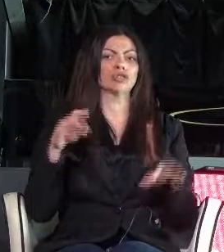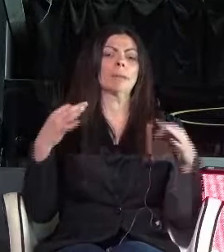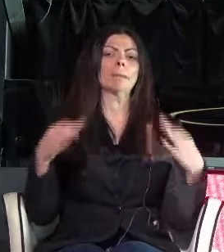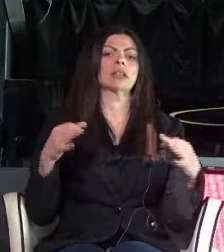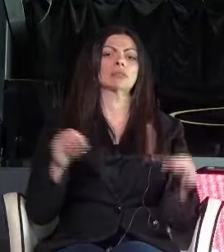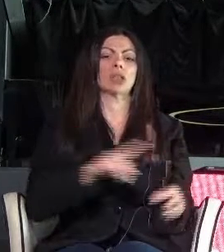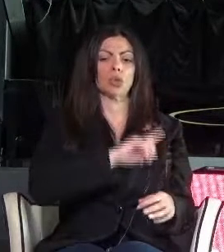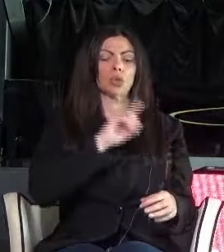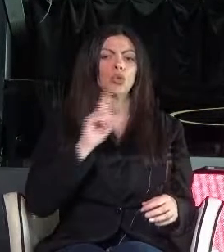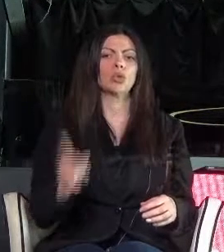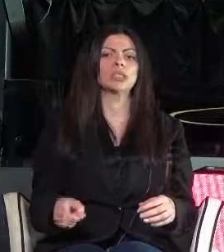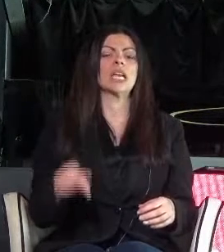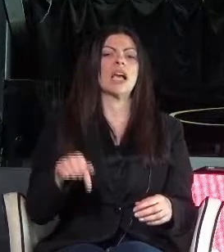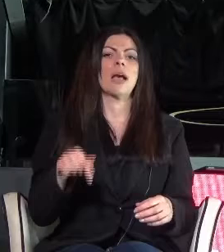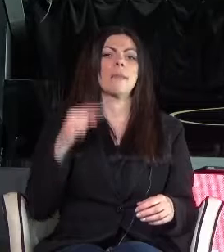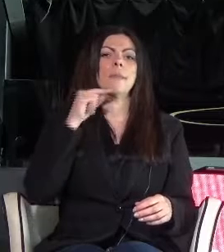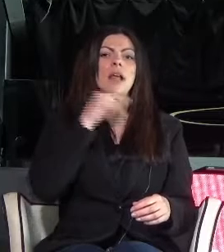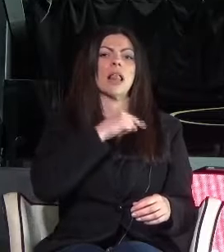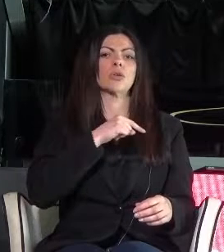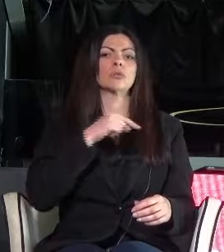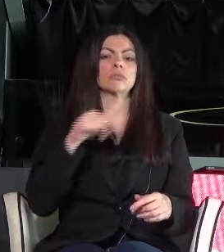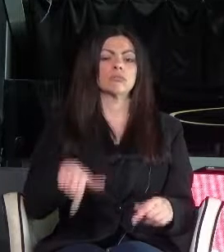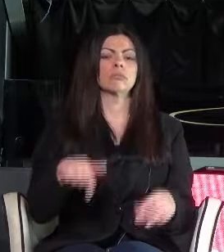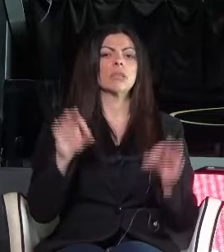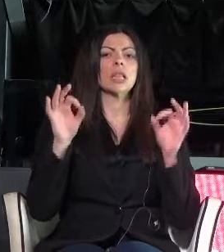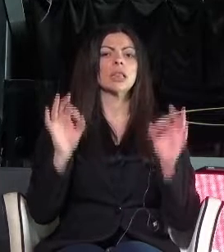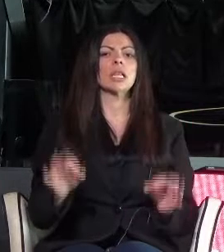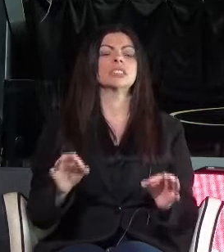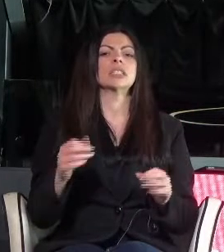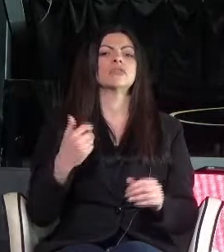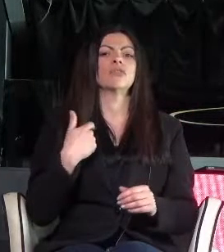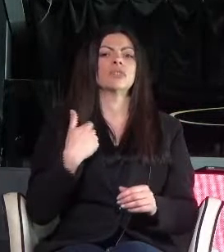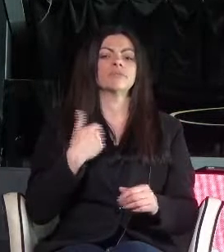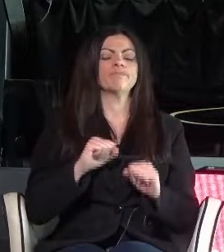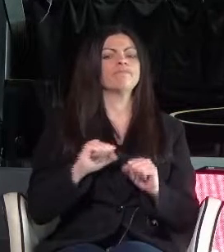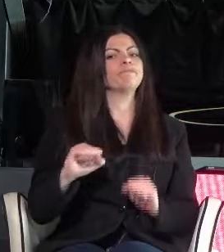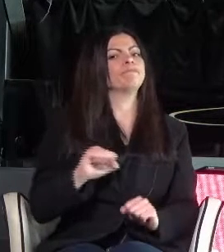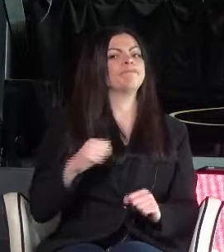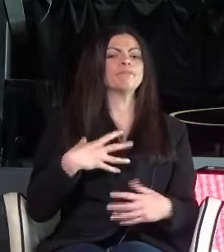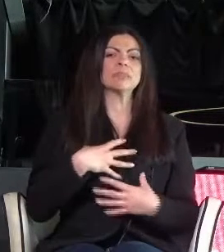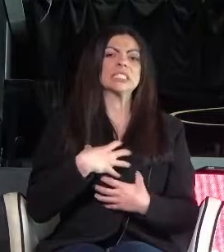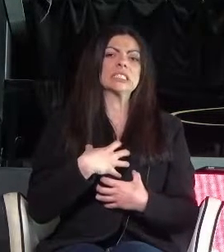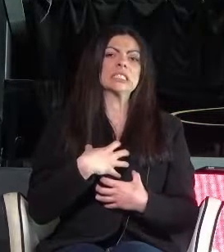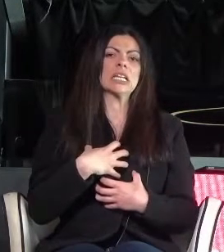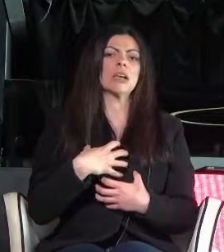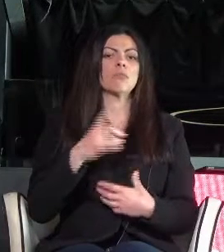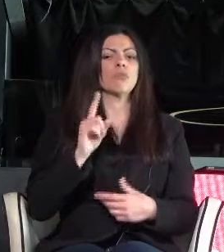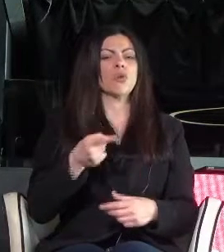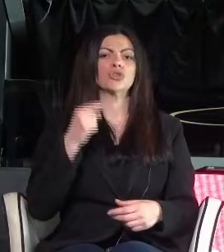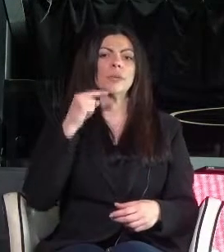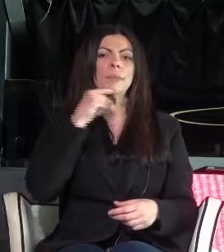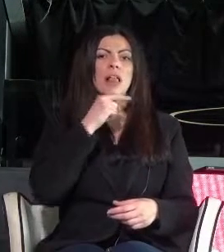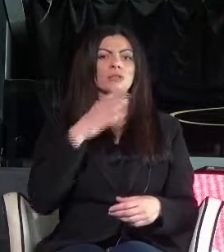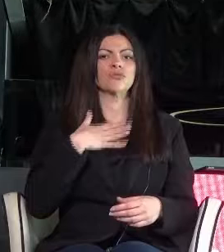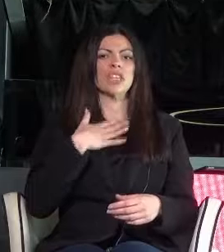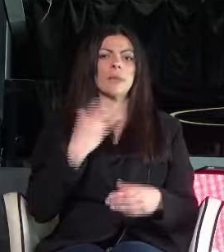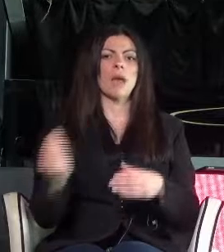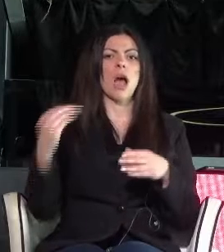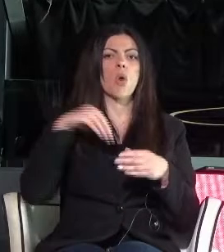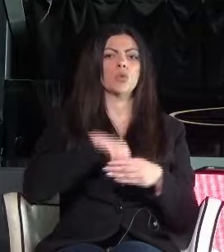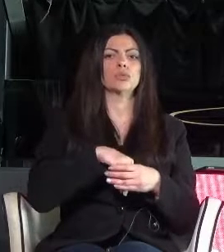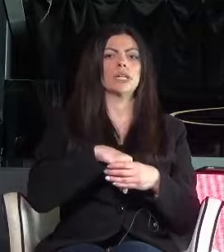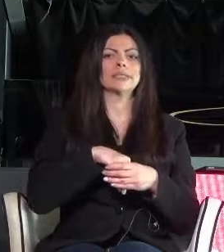I'm afraid that Belarus might get into it, but this is what I think why Russia is. Let's say Russia